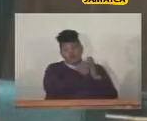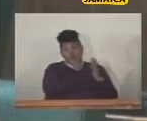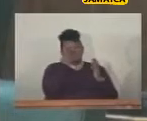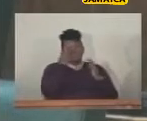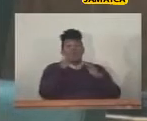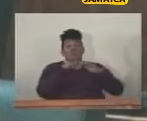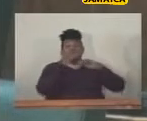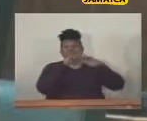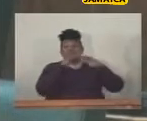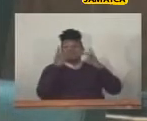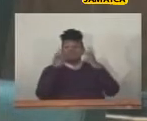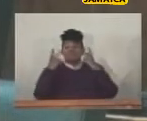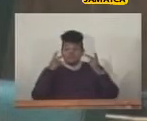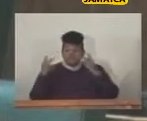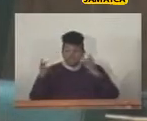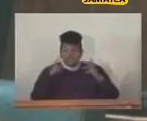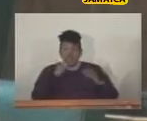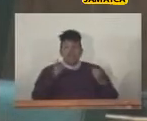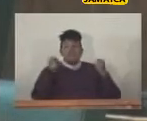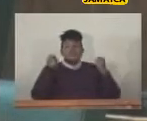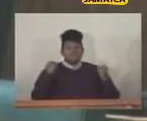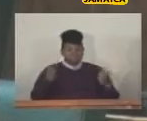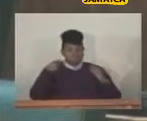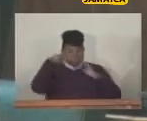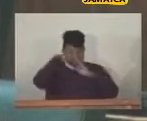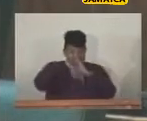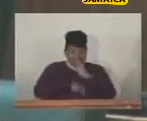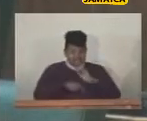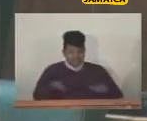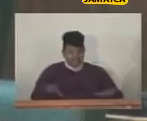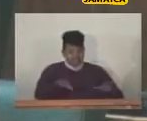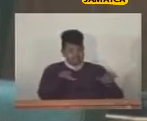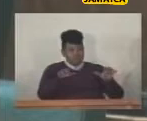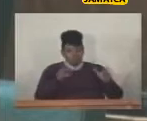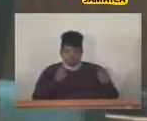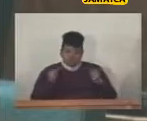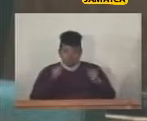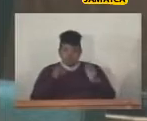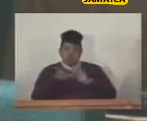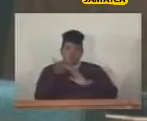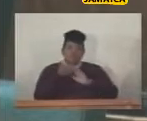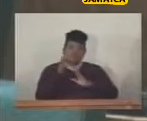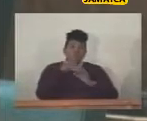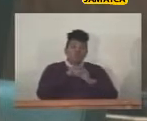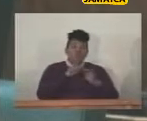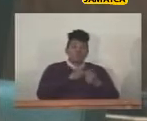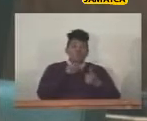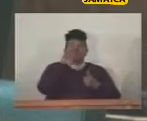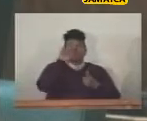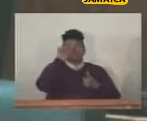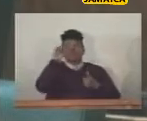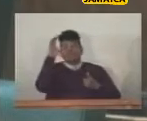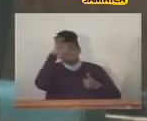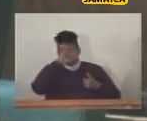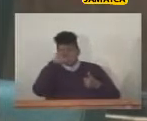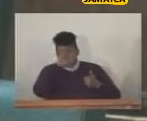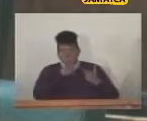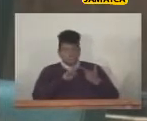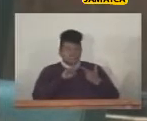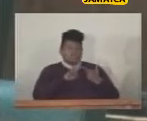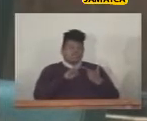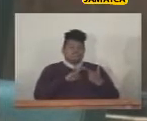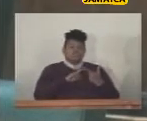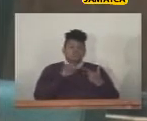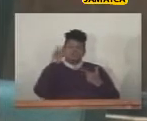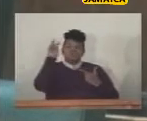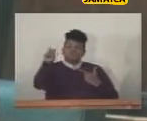increased visibility and intensified operational activities to include raids, searches,